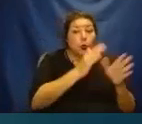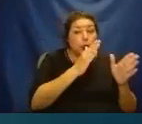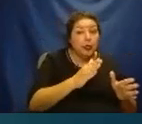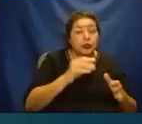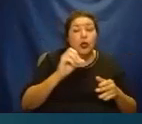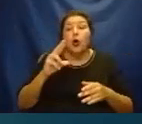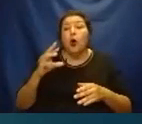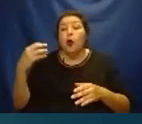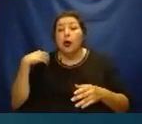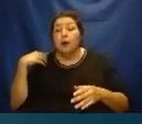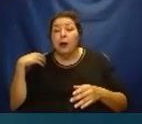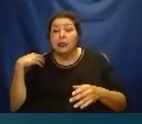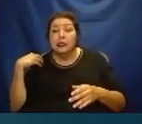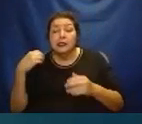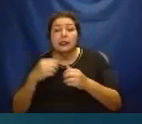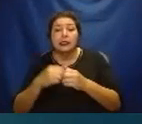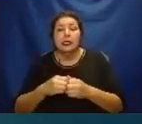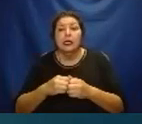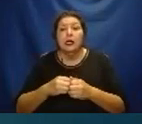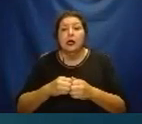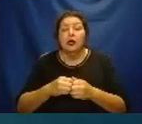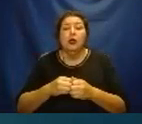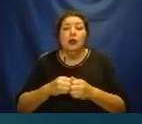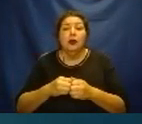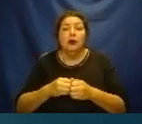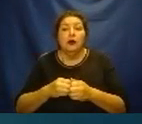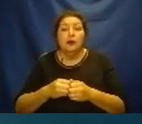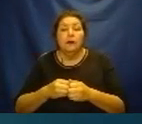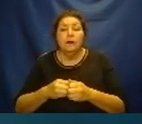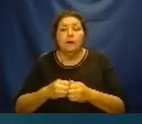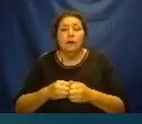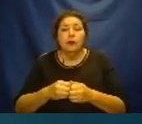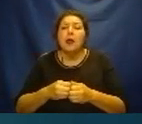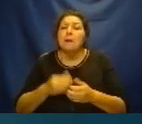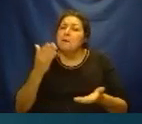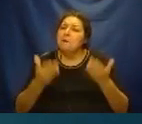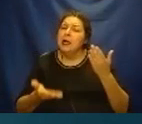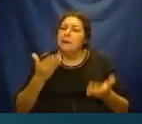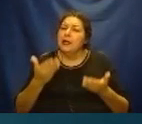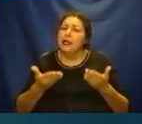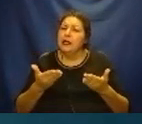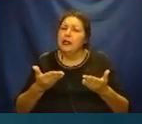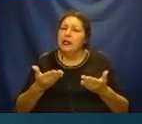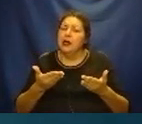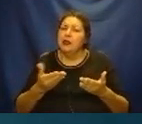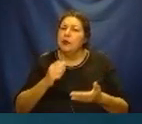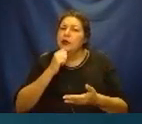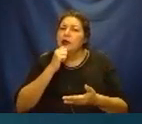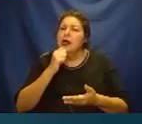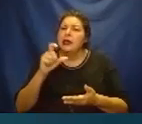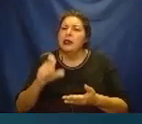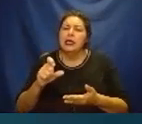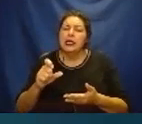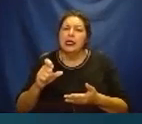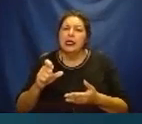who do work for us or who we work for, there'd probably be no need for committees for